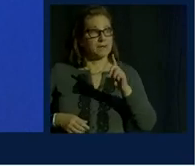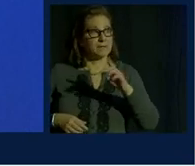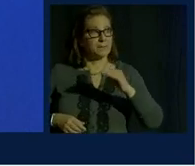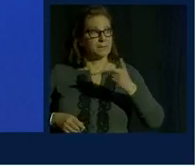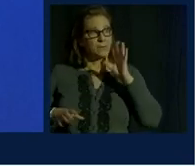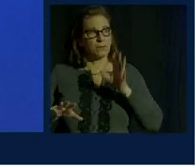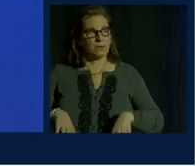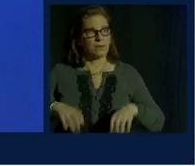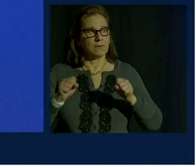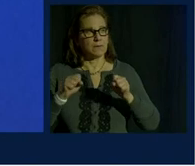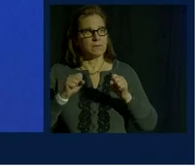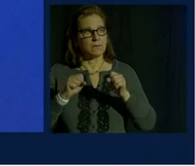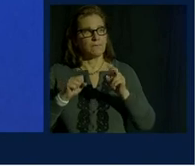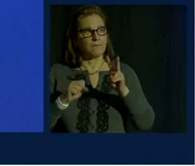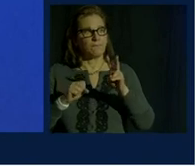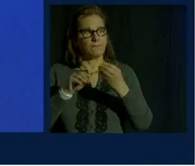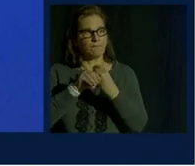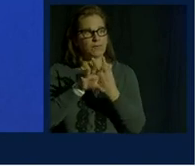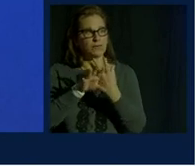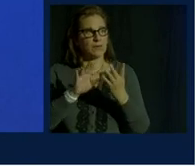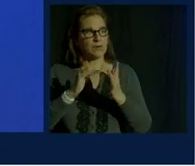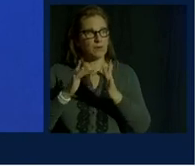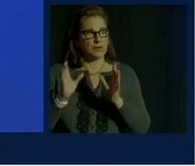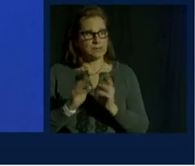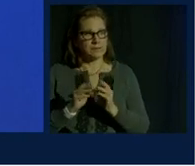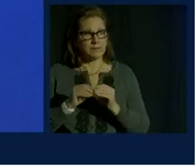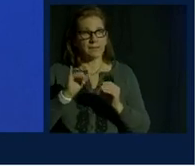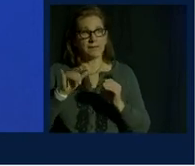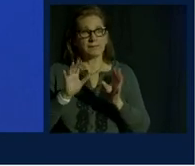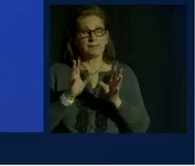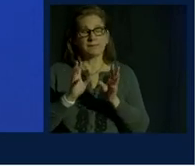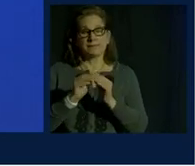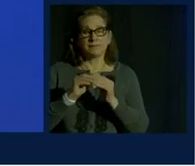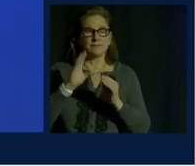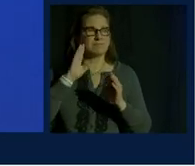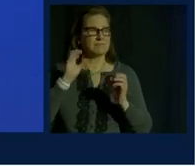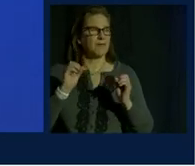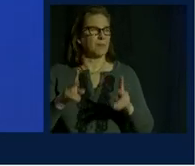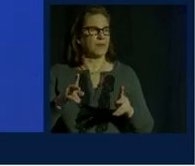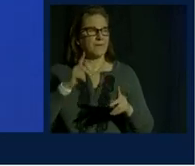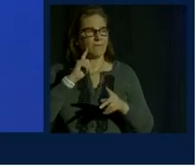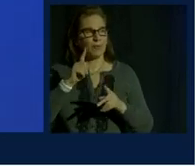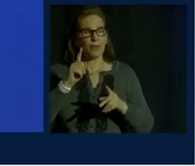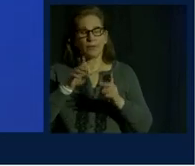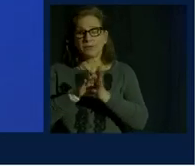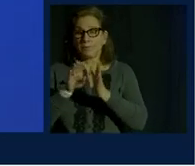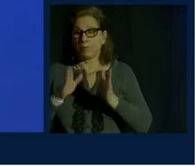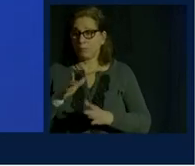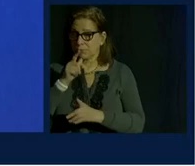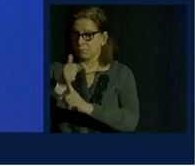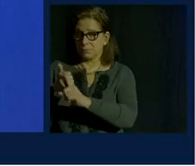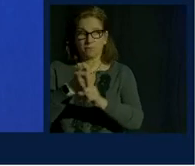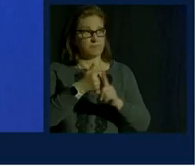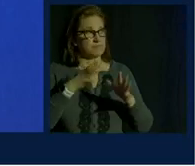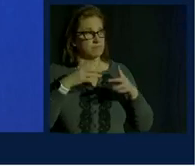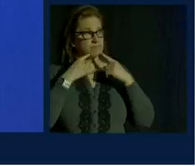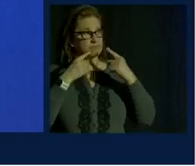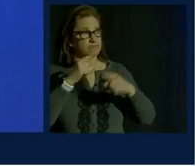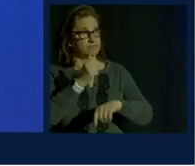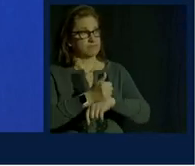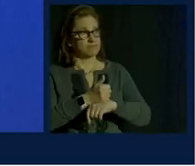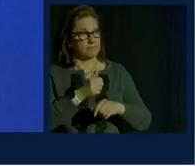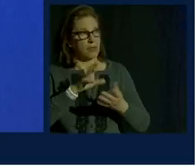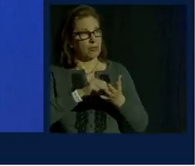a virtual networking session. This session will be an opportunity for established community builders to learn more about